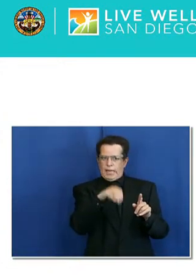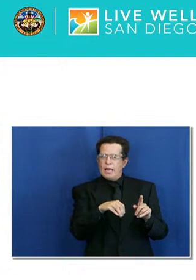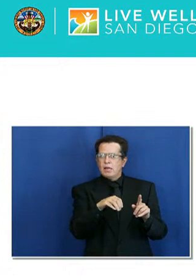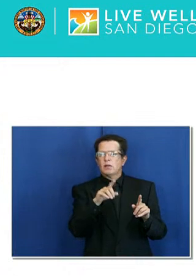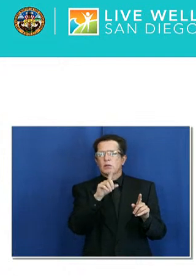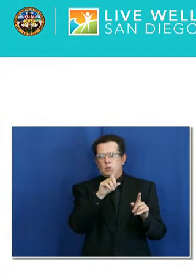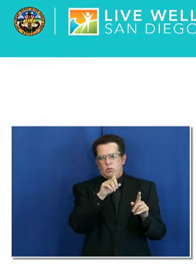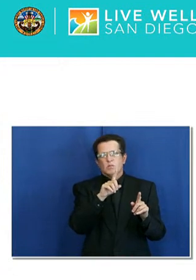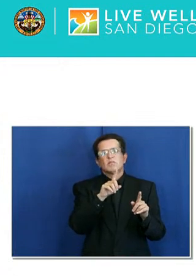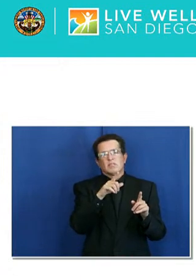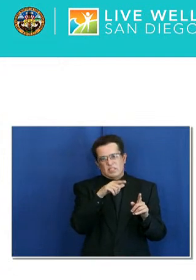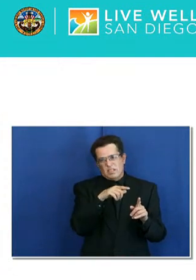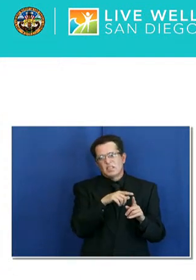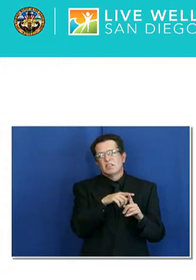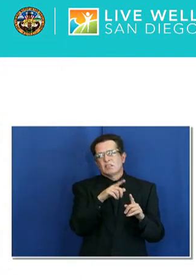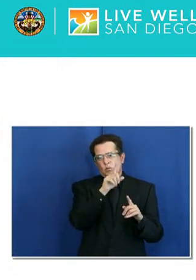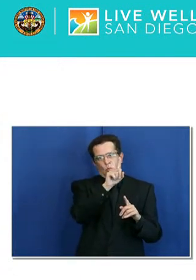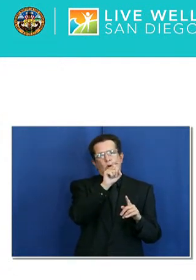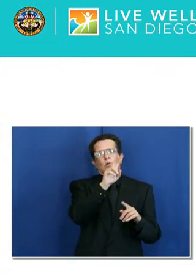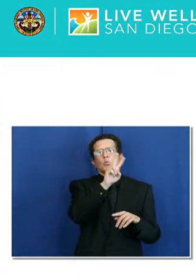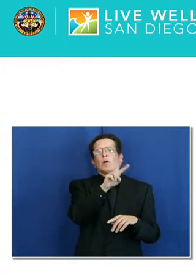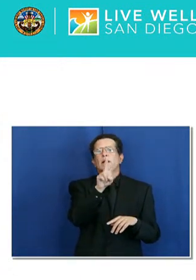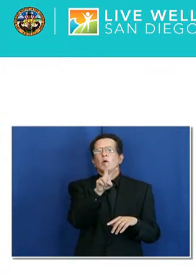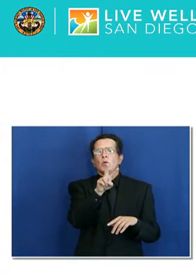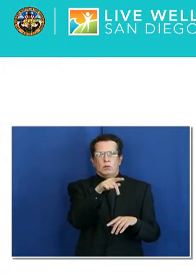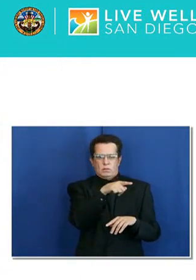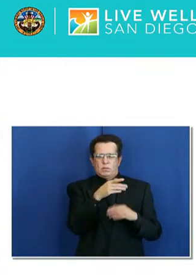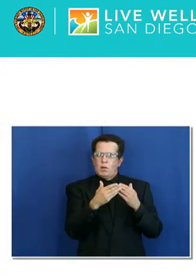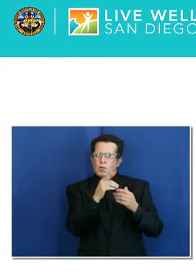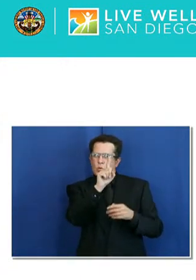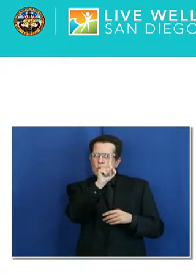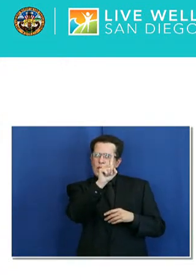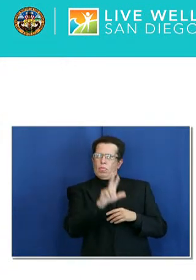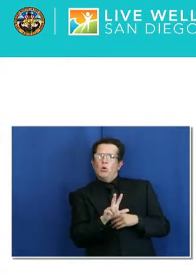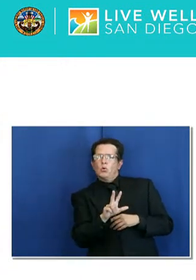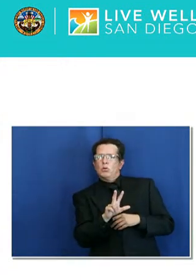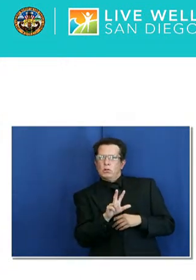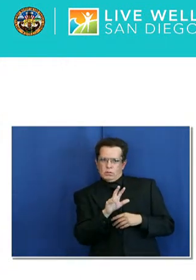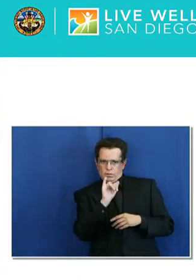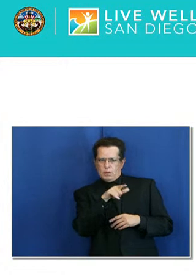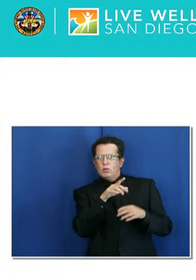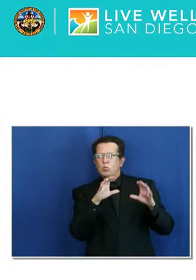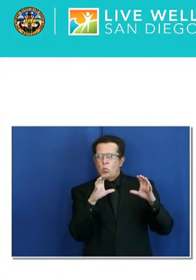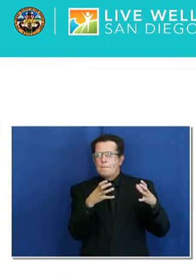34%, just over a third of the